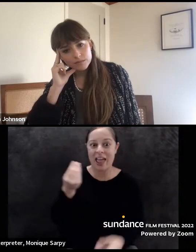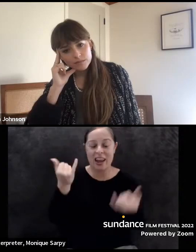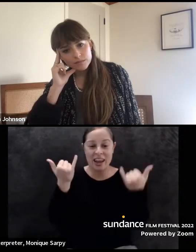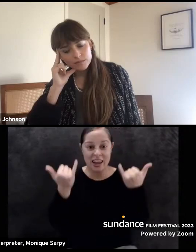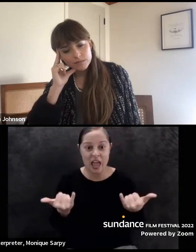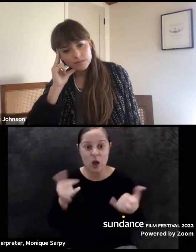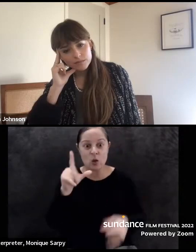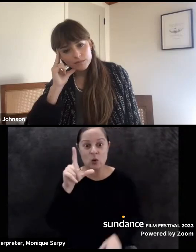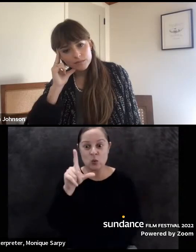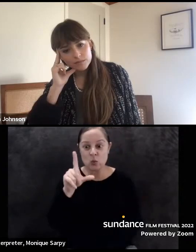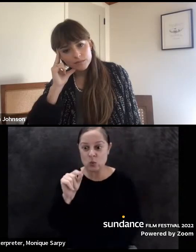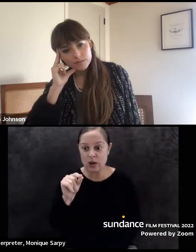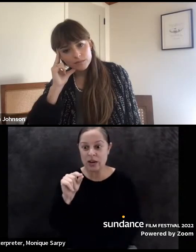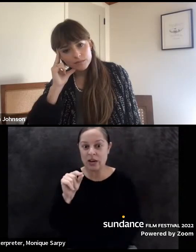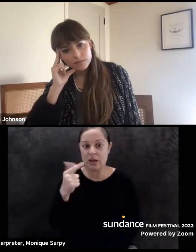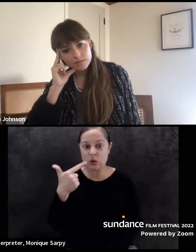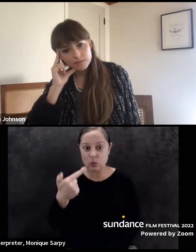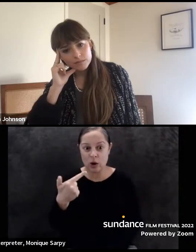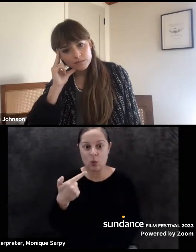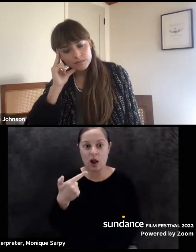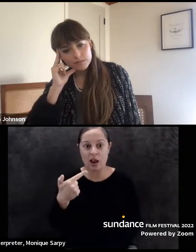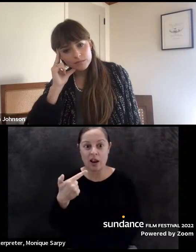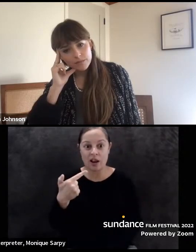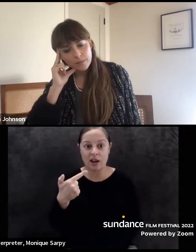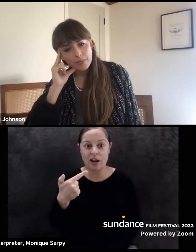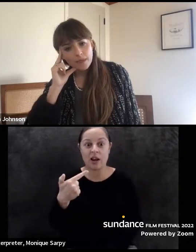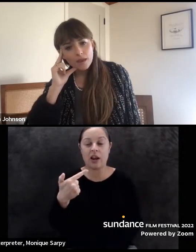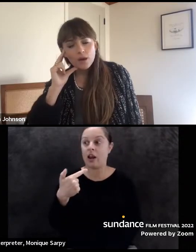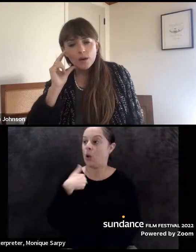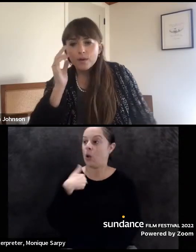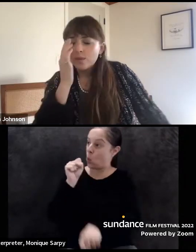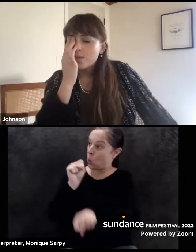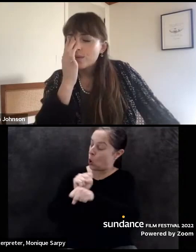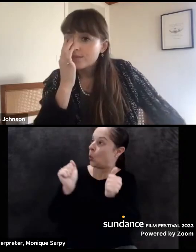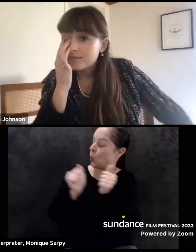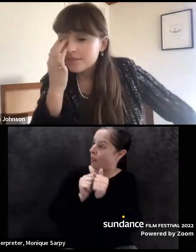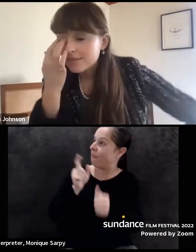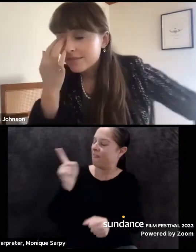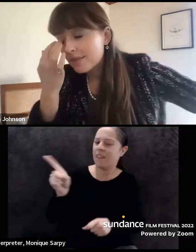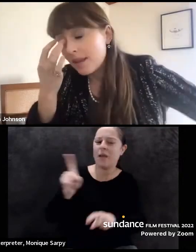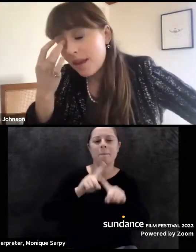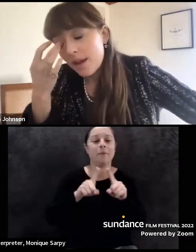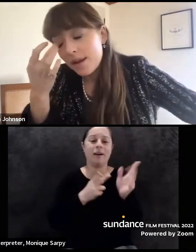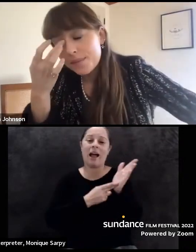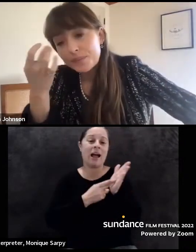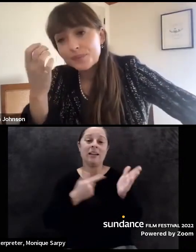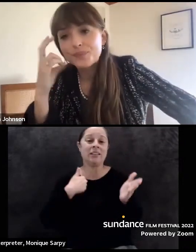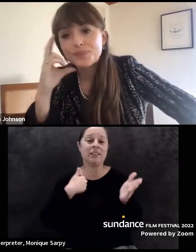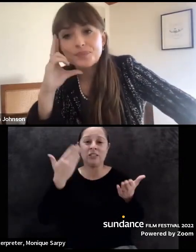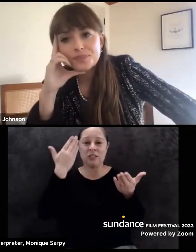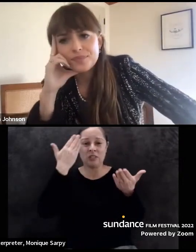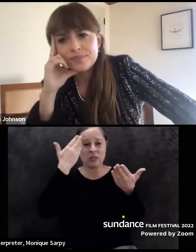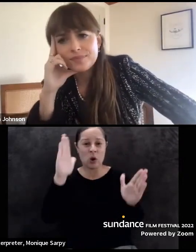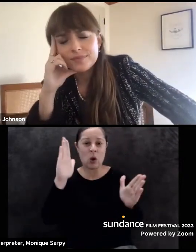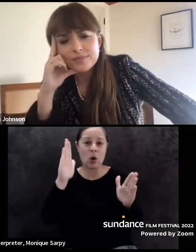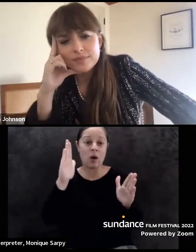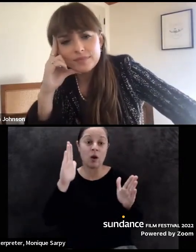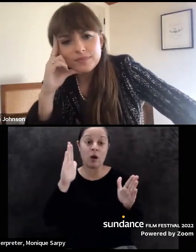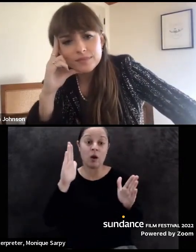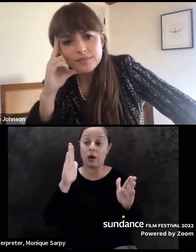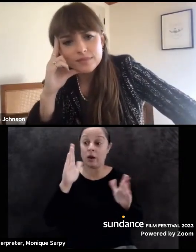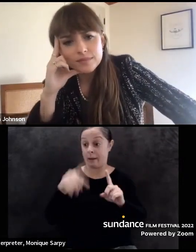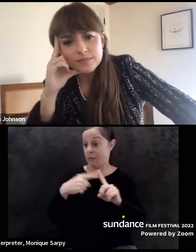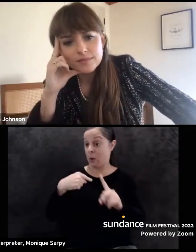in 2021, here I am working with him. But I mean, honestly, I don't know what it is about me, and maybe I'm a little bit of a